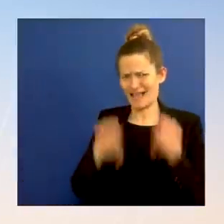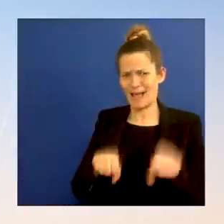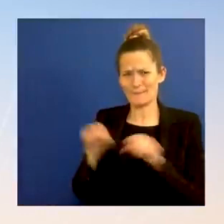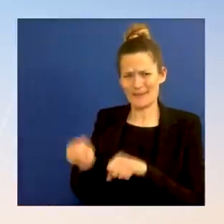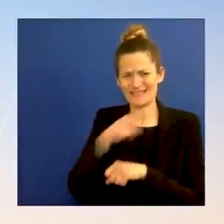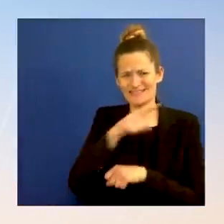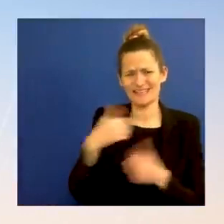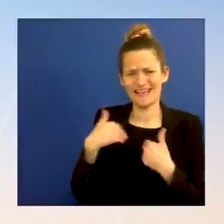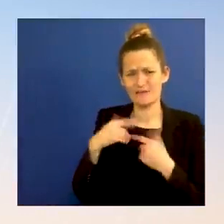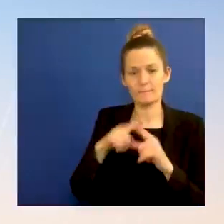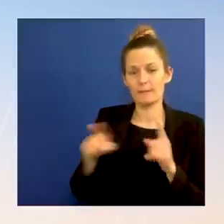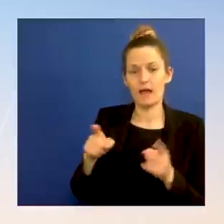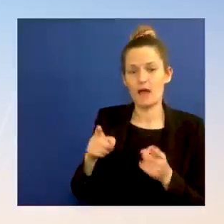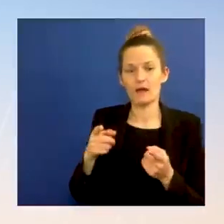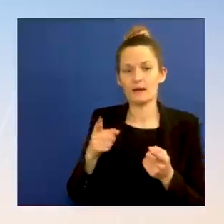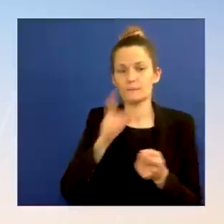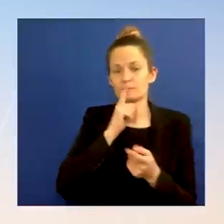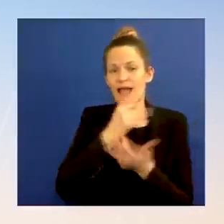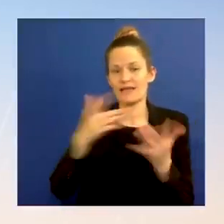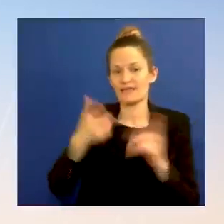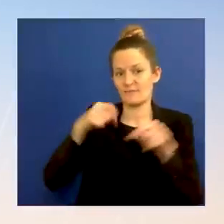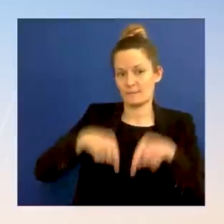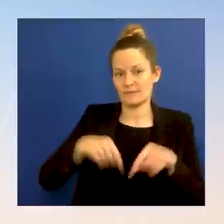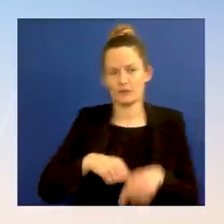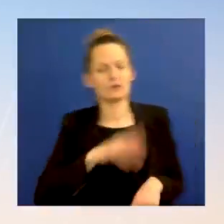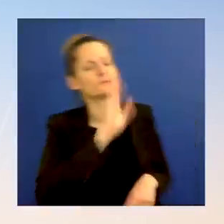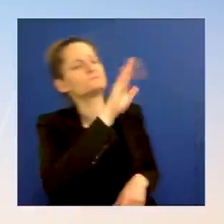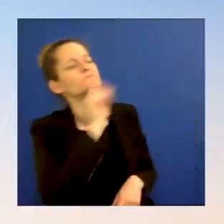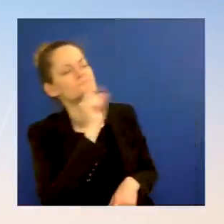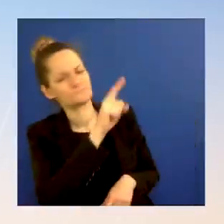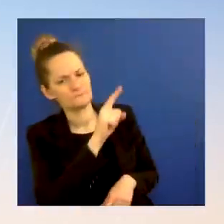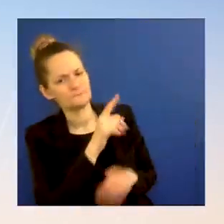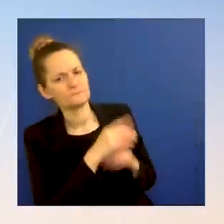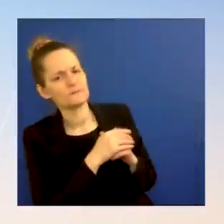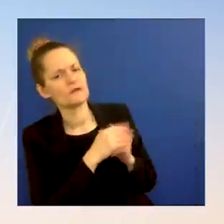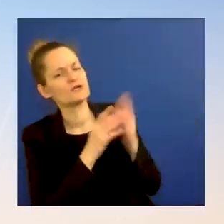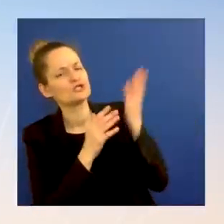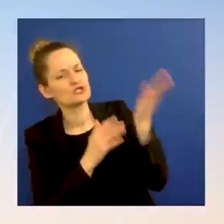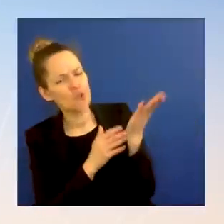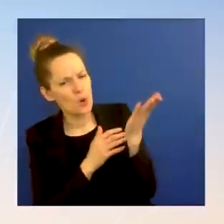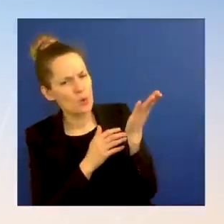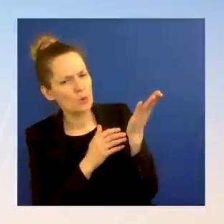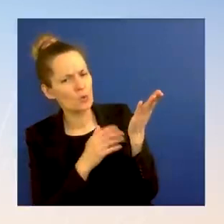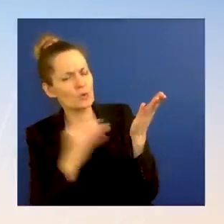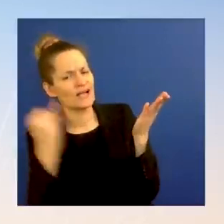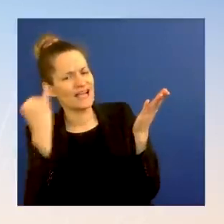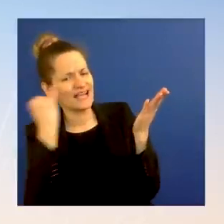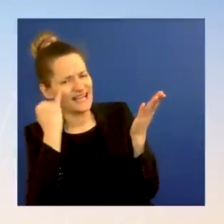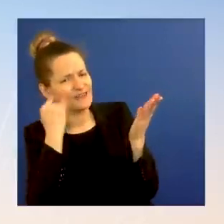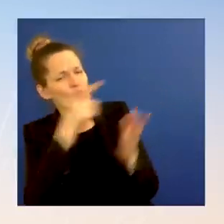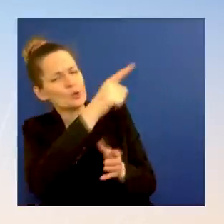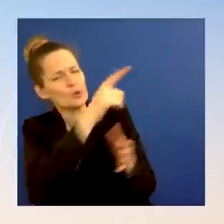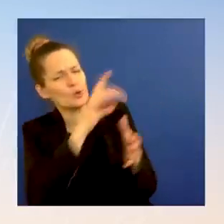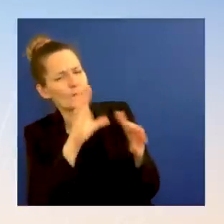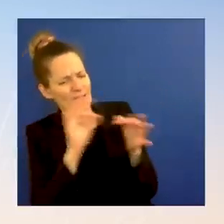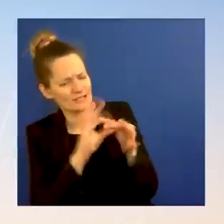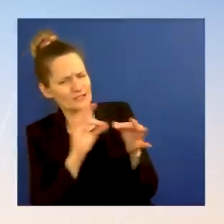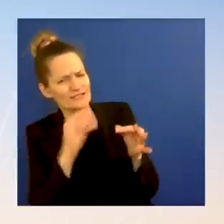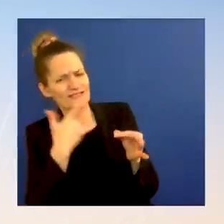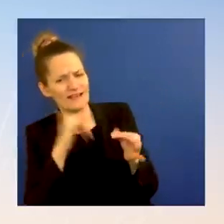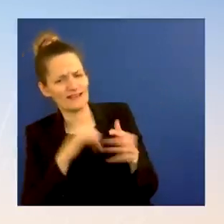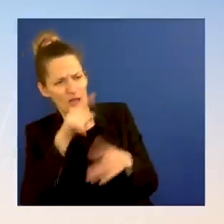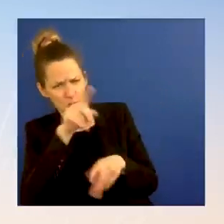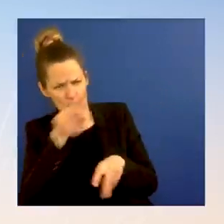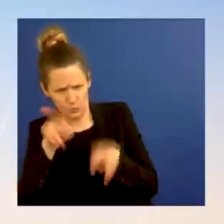element earlier. What happens next if the review finds that Putin did commit war crimes? Then what